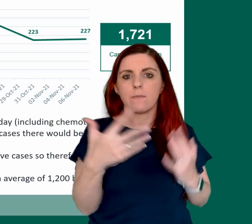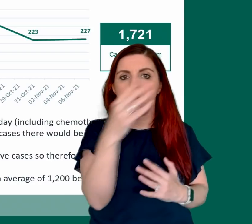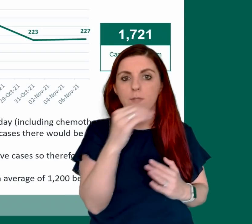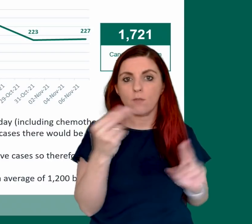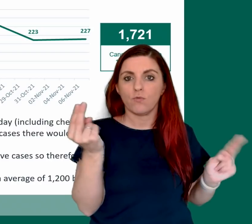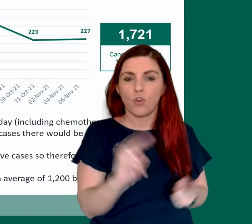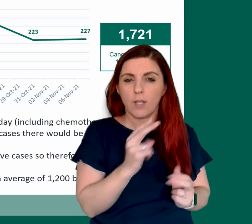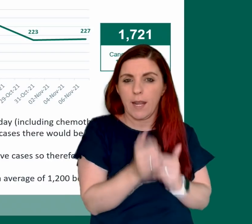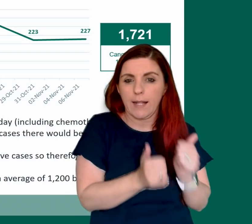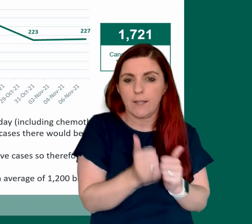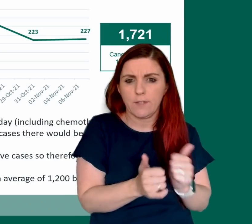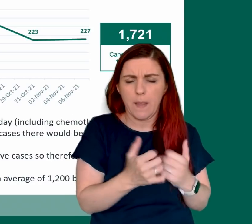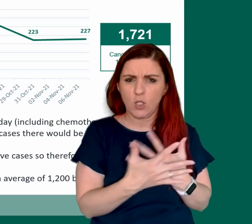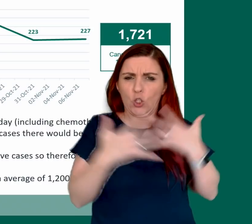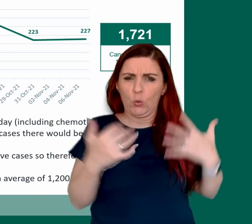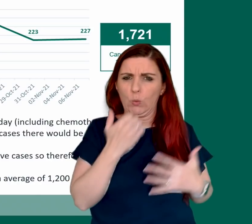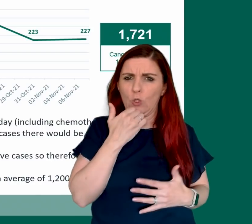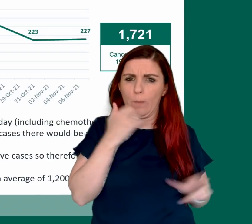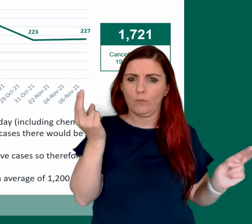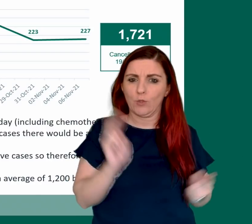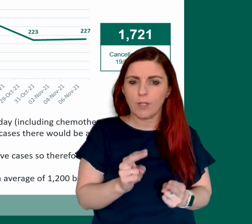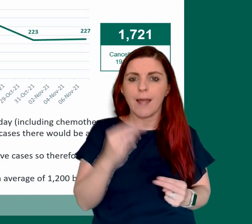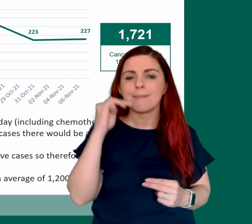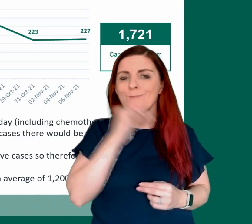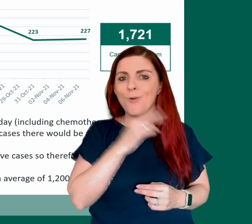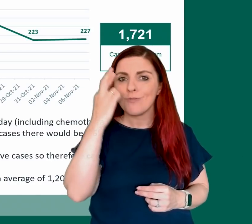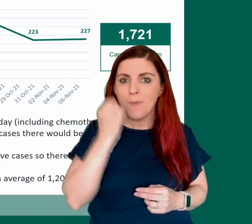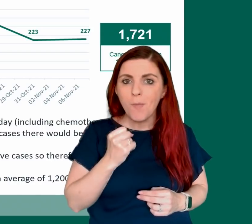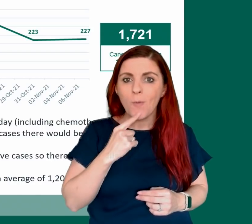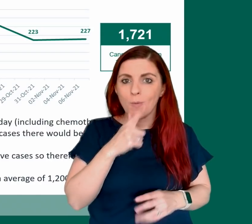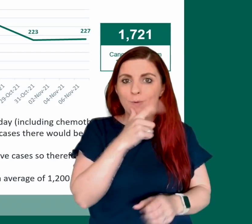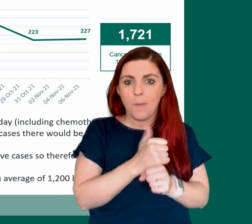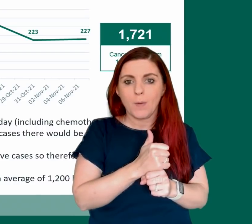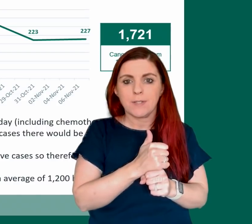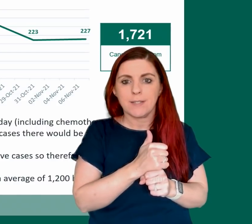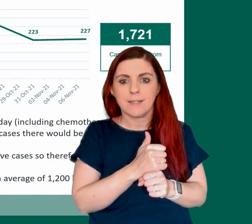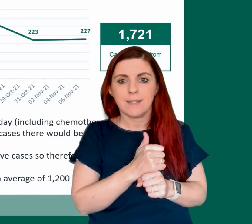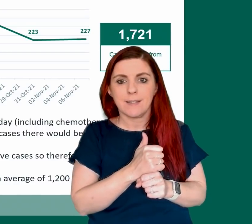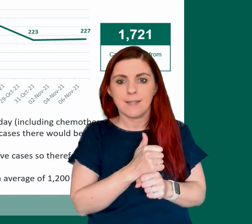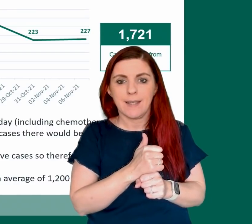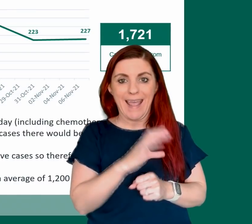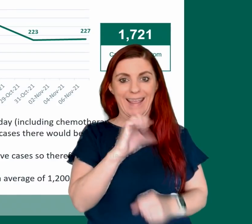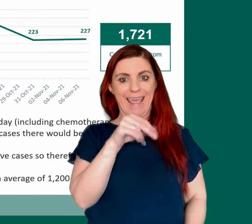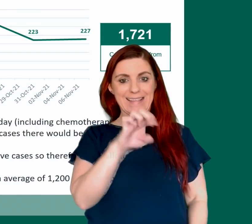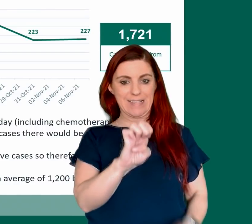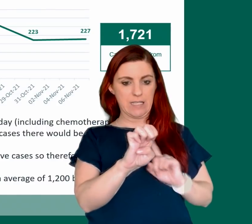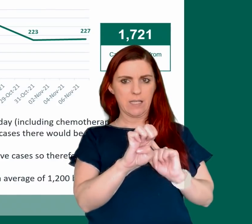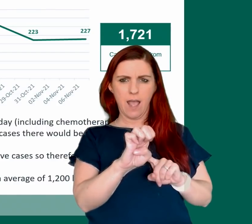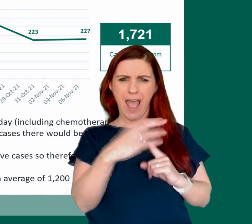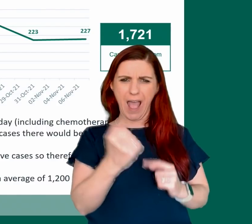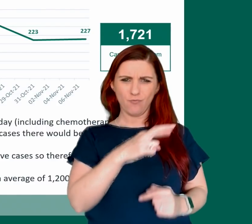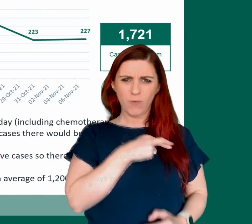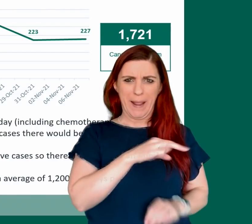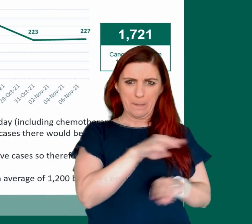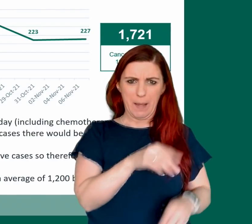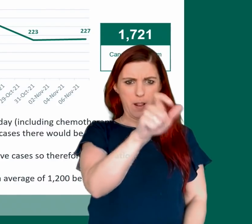activity. So that's very significant and important to remember that when we talk about cases, there's a person behind every one of those cases. And we all know people